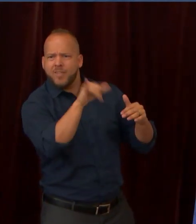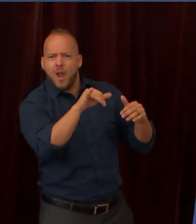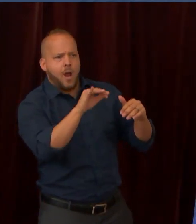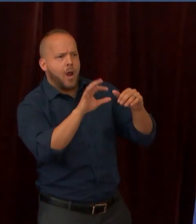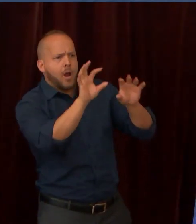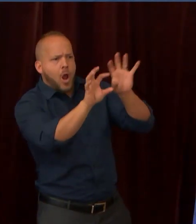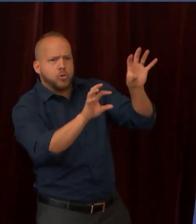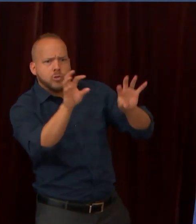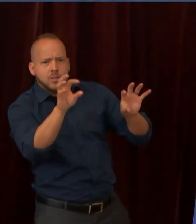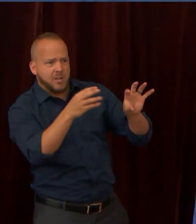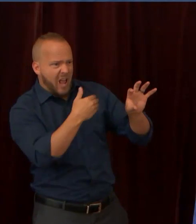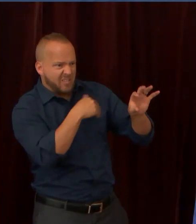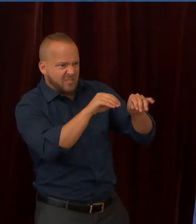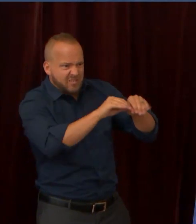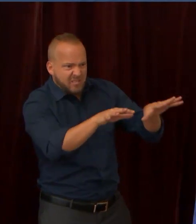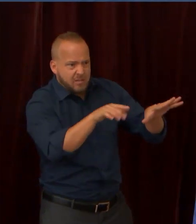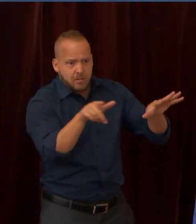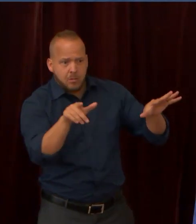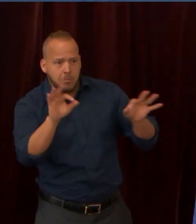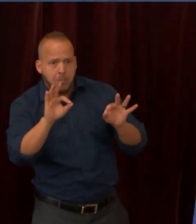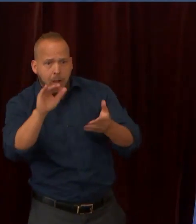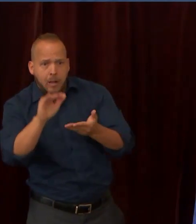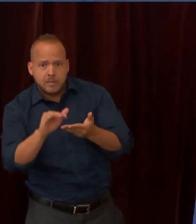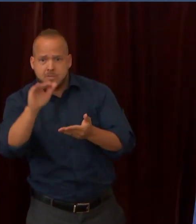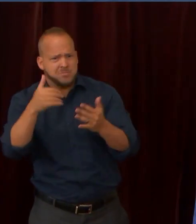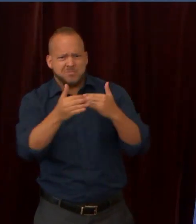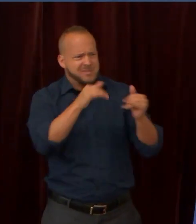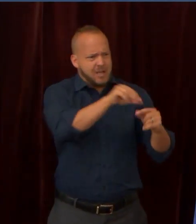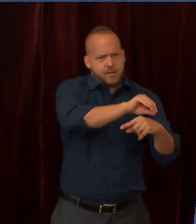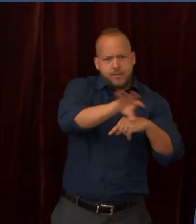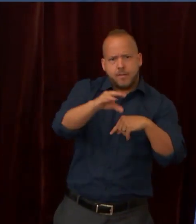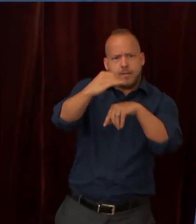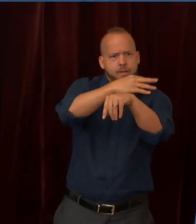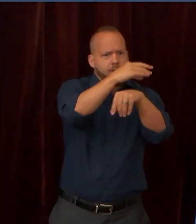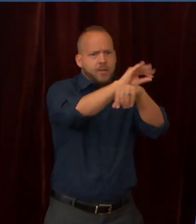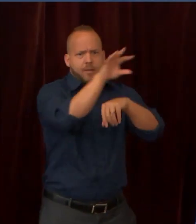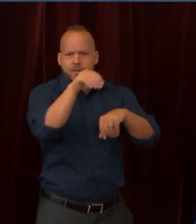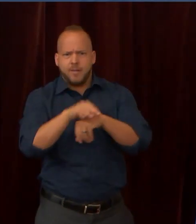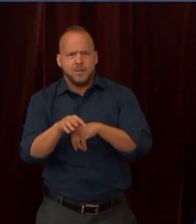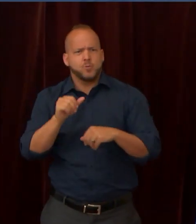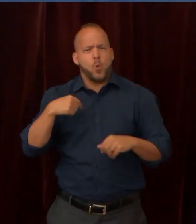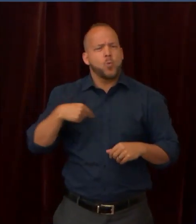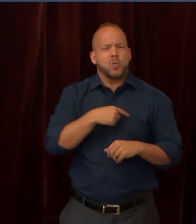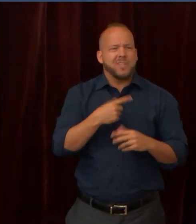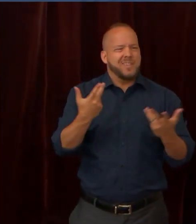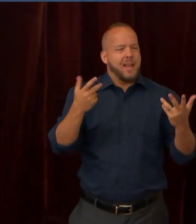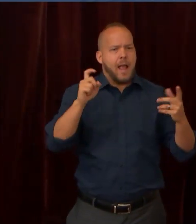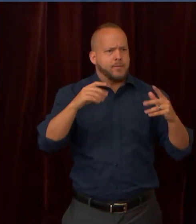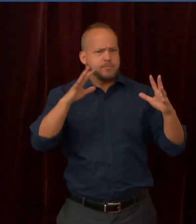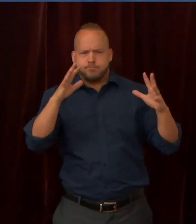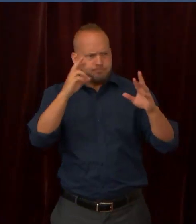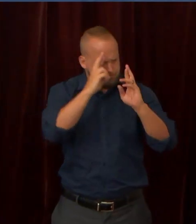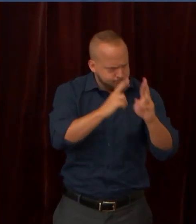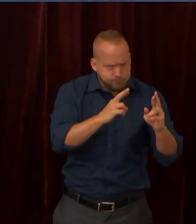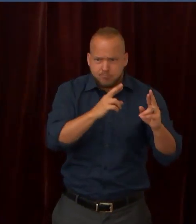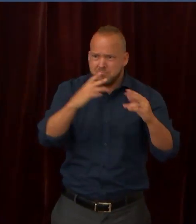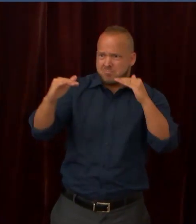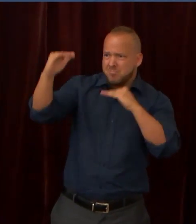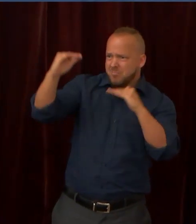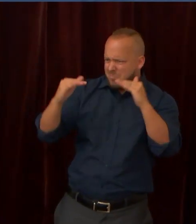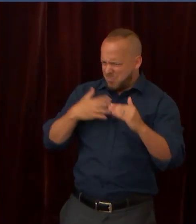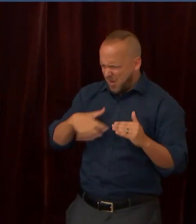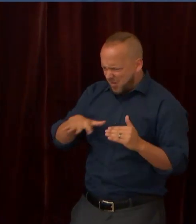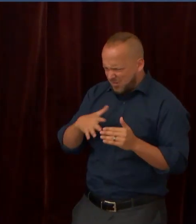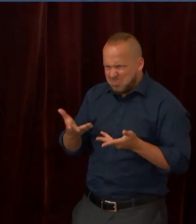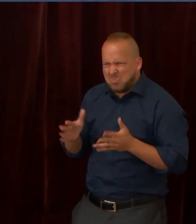tension liberty and safety. Governor Inslee, I thank you so much for your careful work in establishing guidelines.